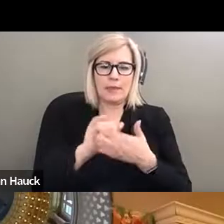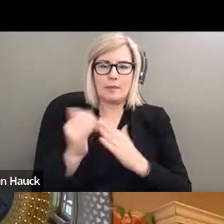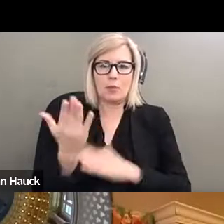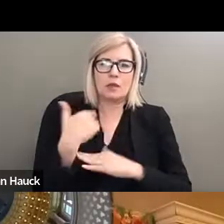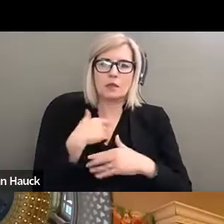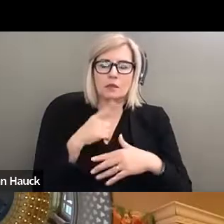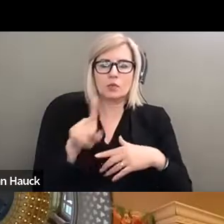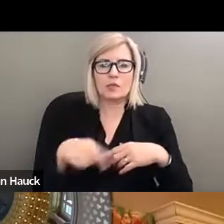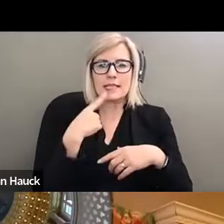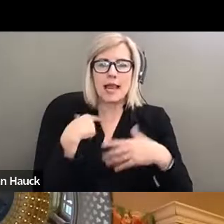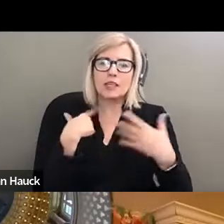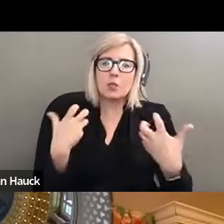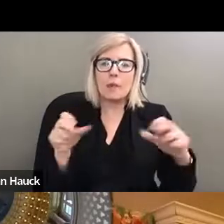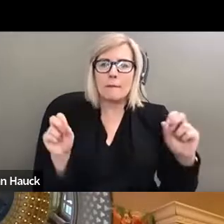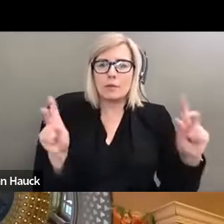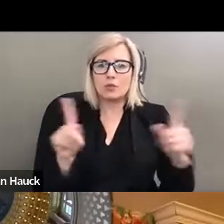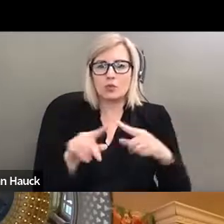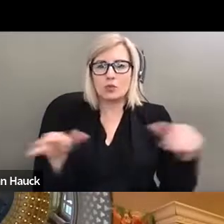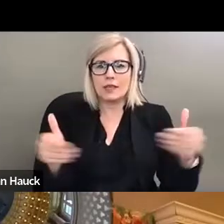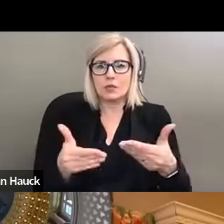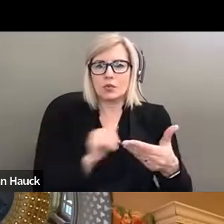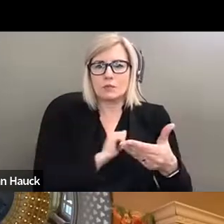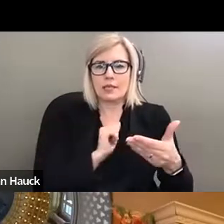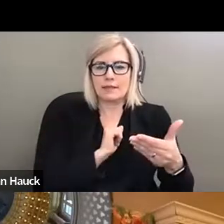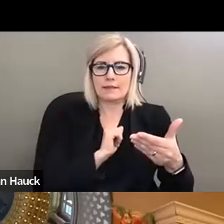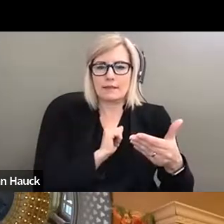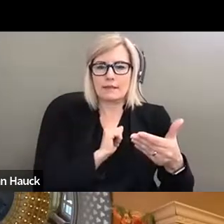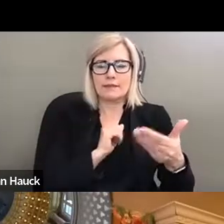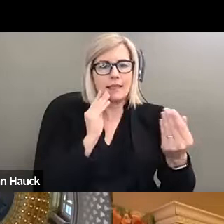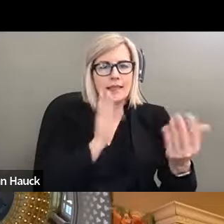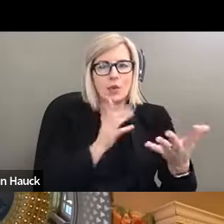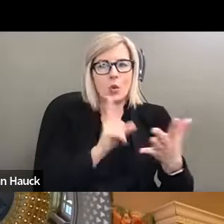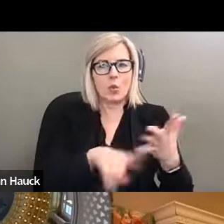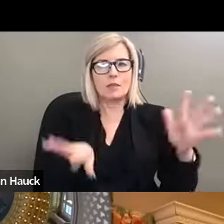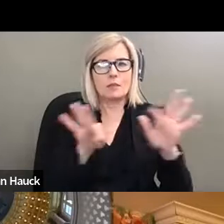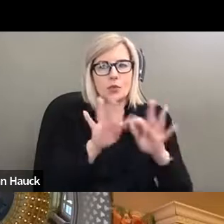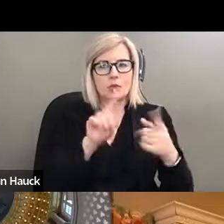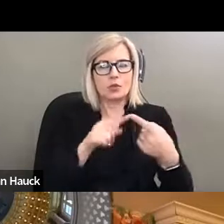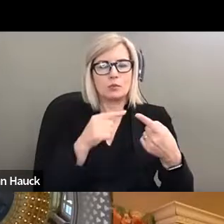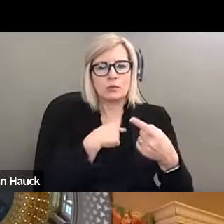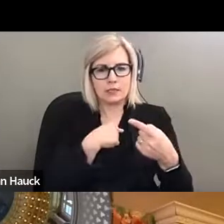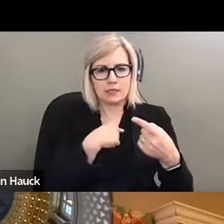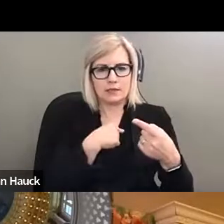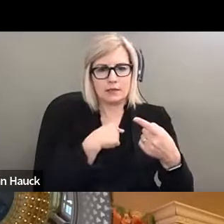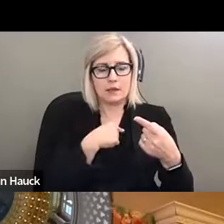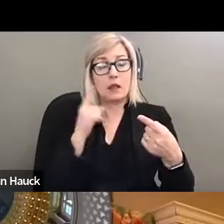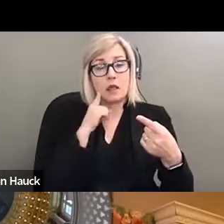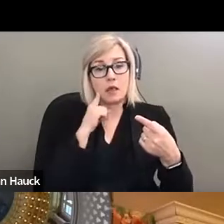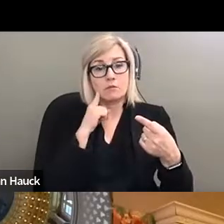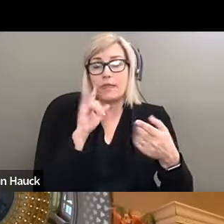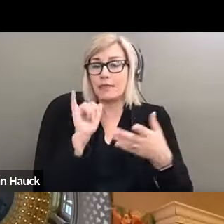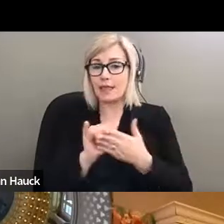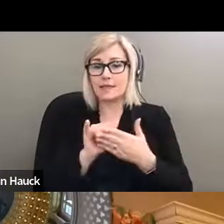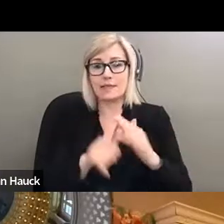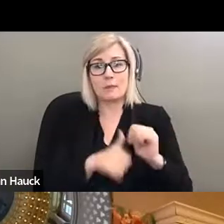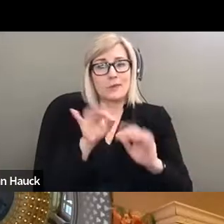just want to have an opportunity to introduce myself and let her know what's important to me. And I thought that's the most